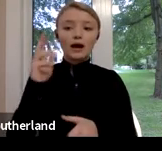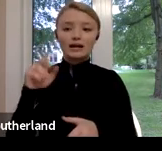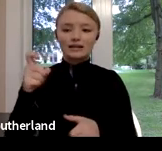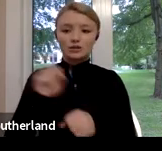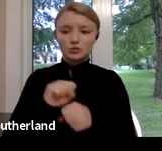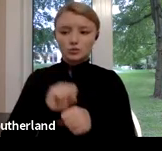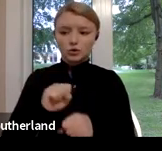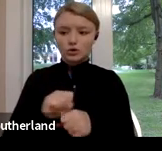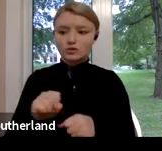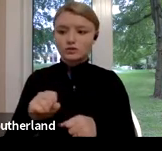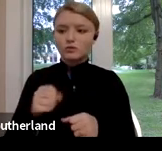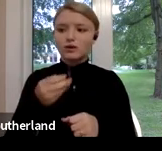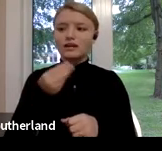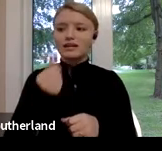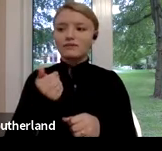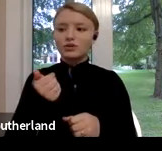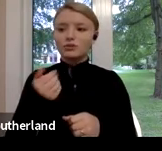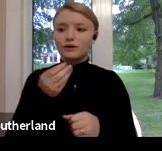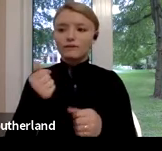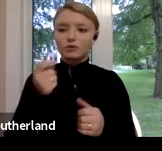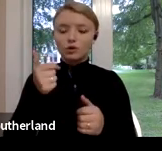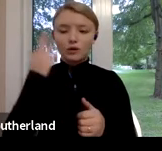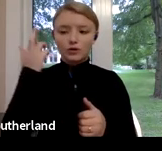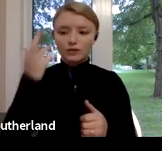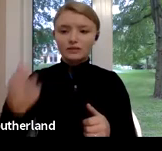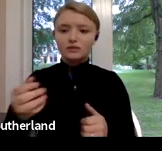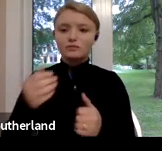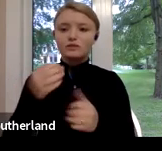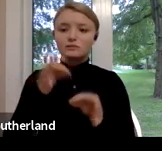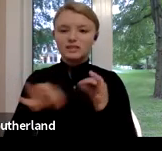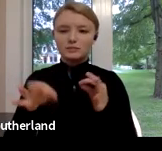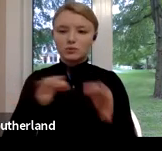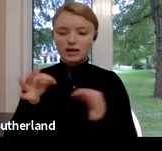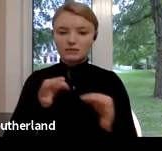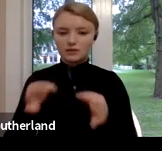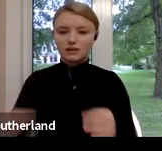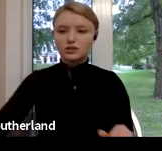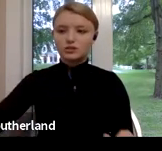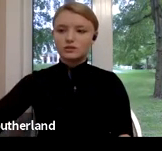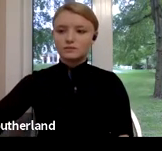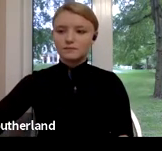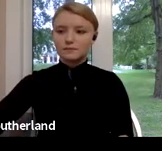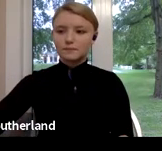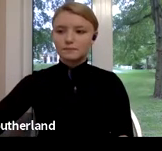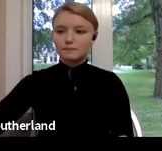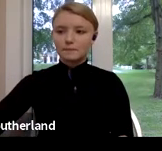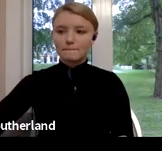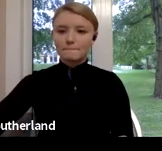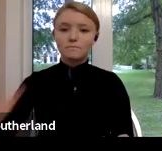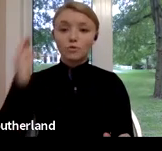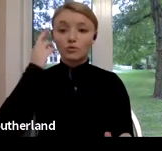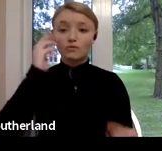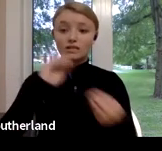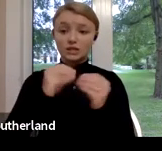give you a few quick reasons with some simple explanations. So reason number one